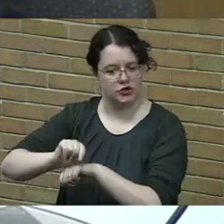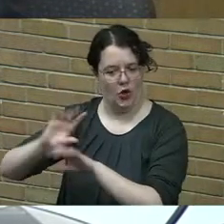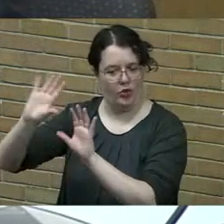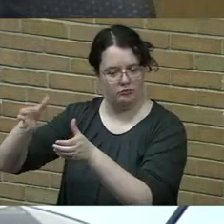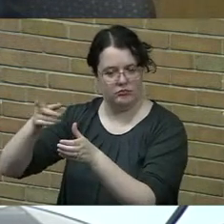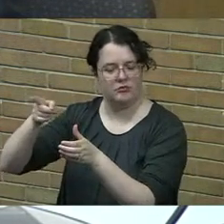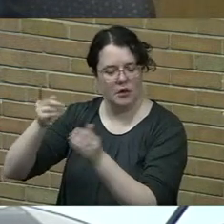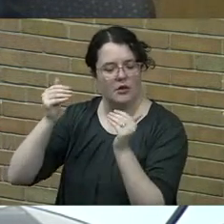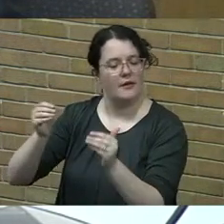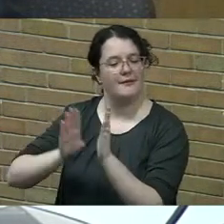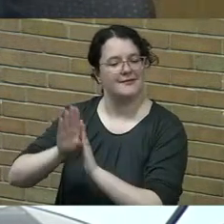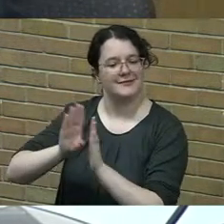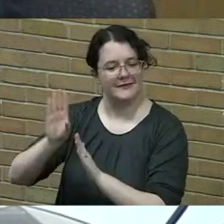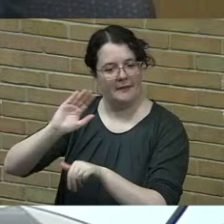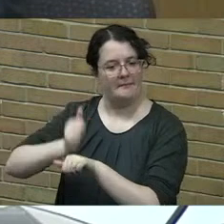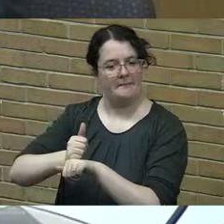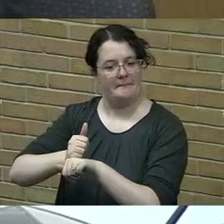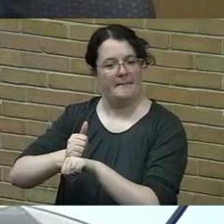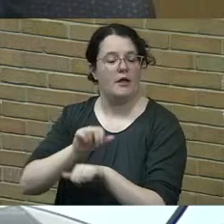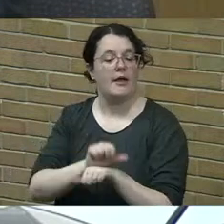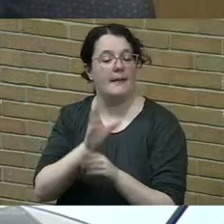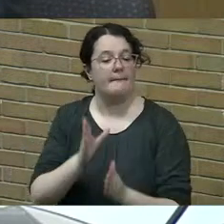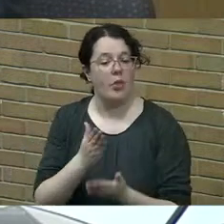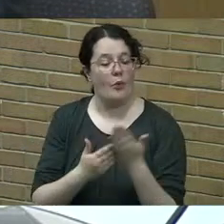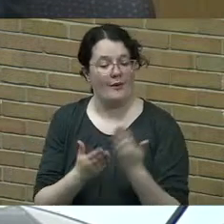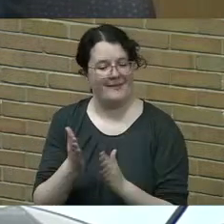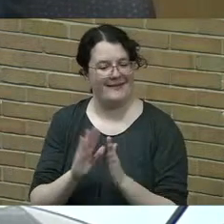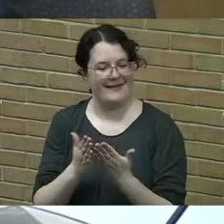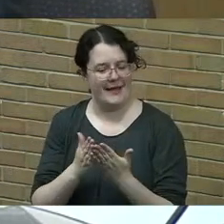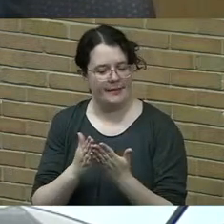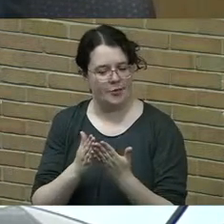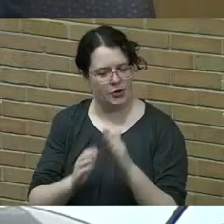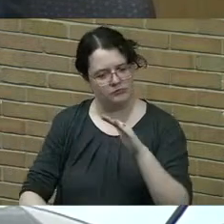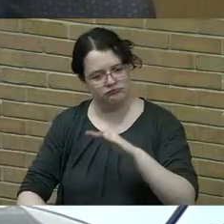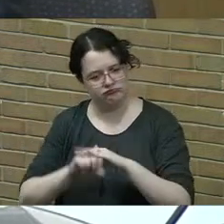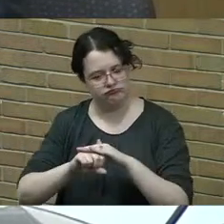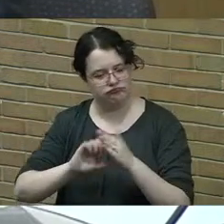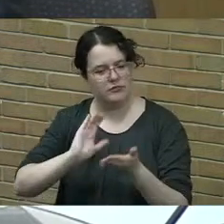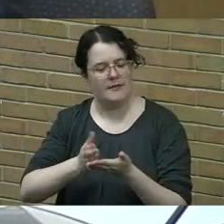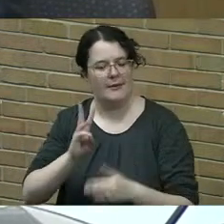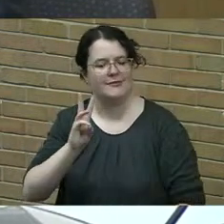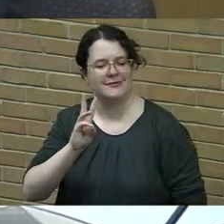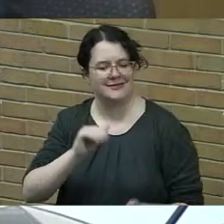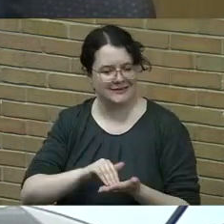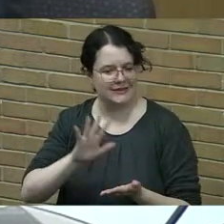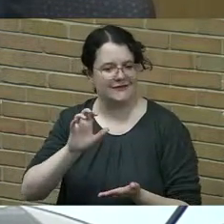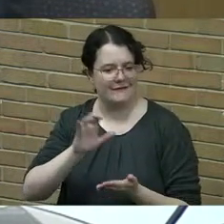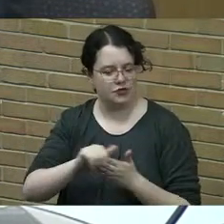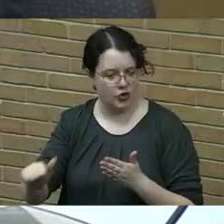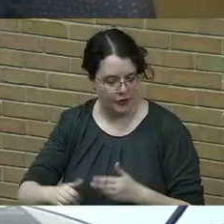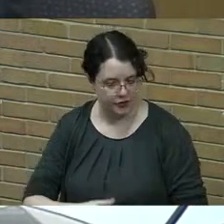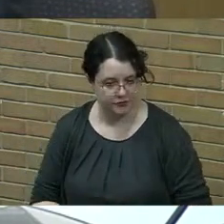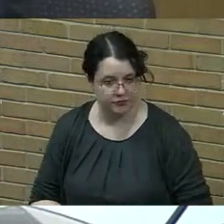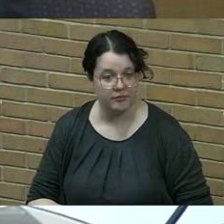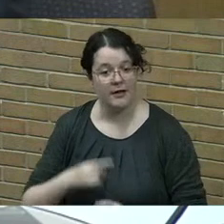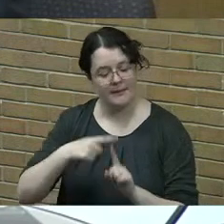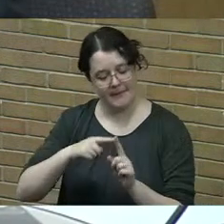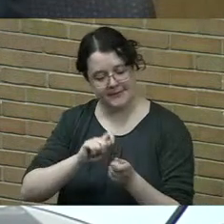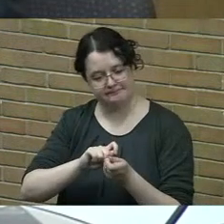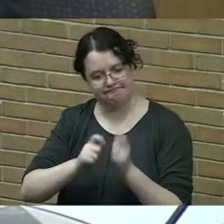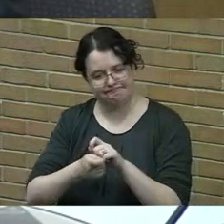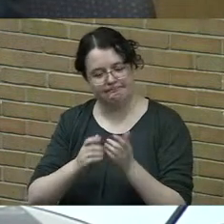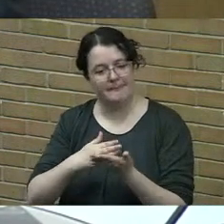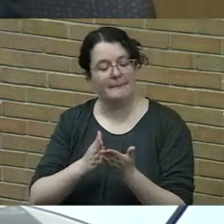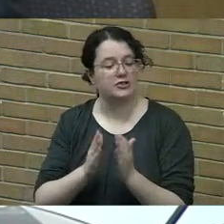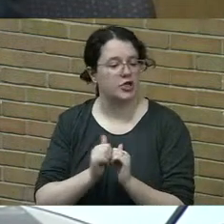and implement an employee handbook in an amount not to exceed $6,500 and amend the budget by